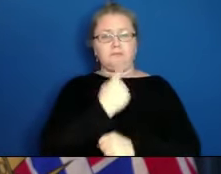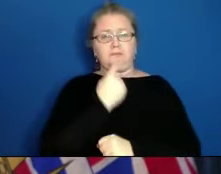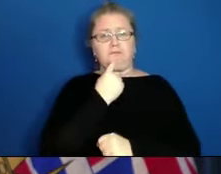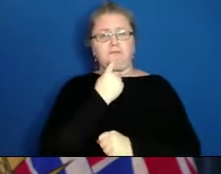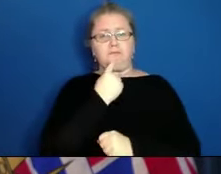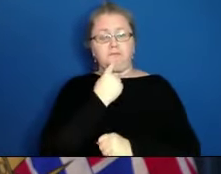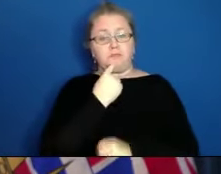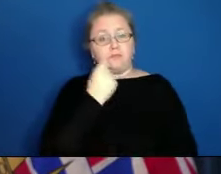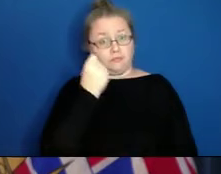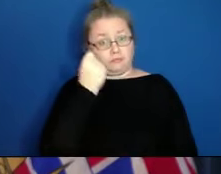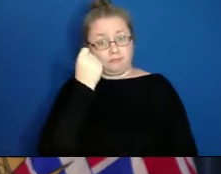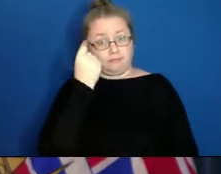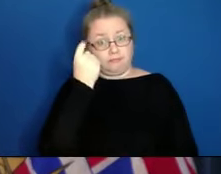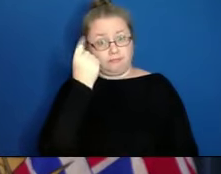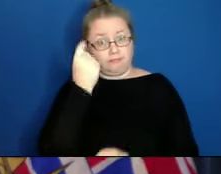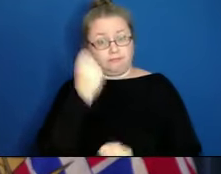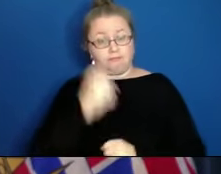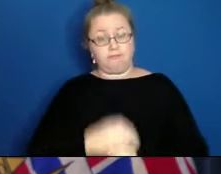lives.